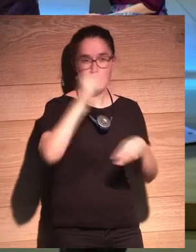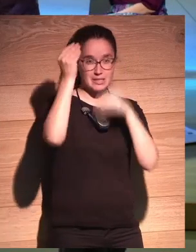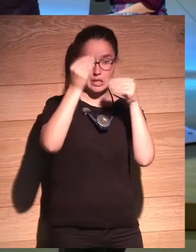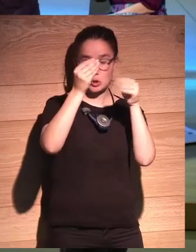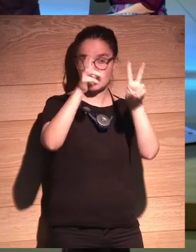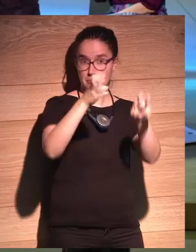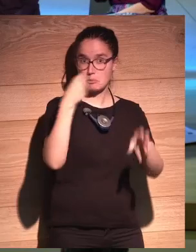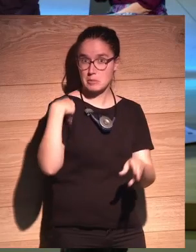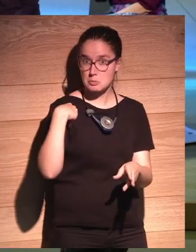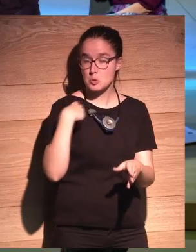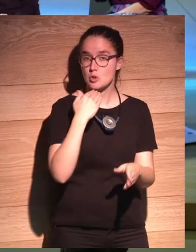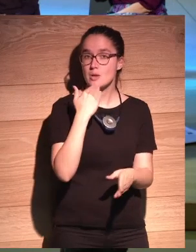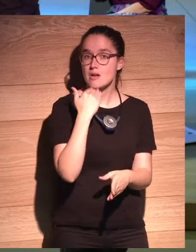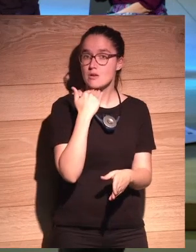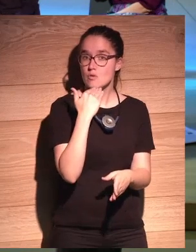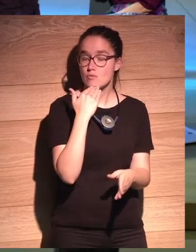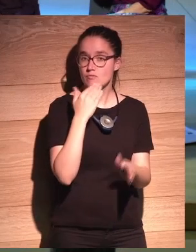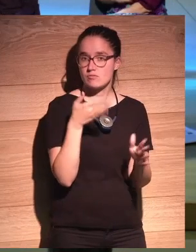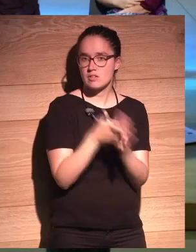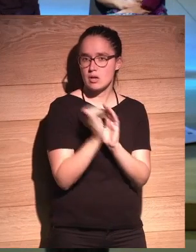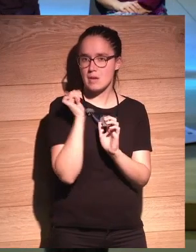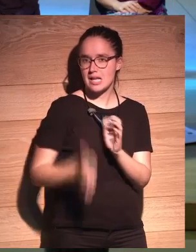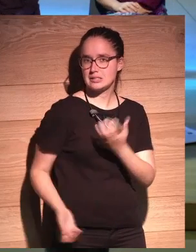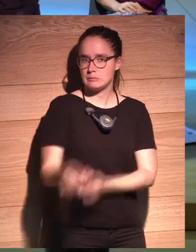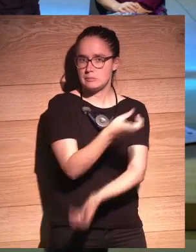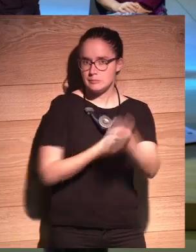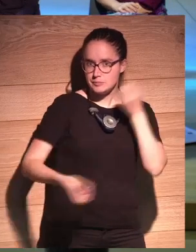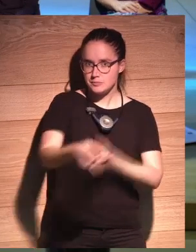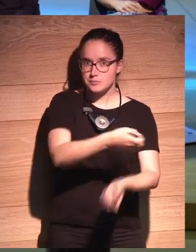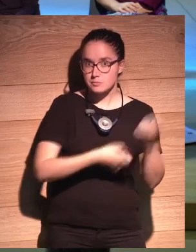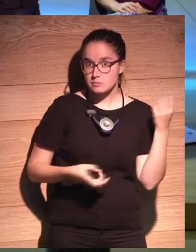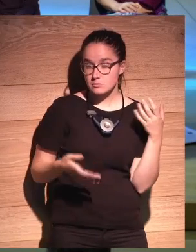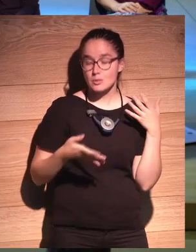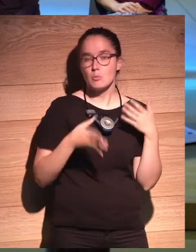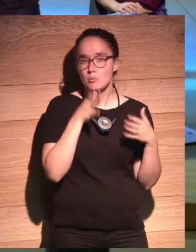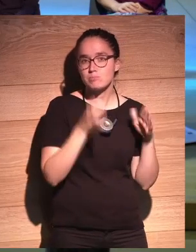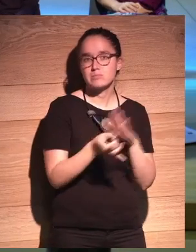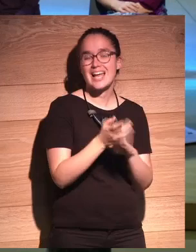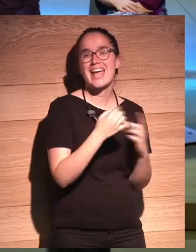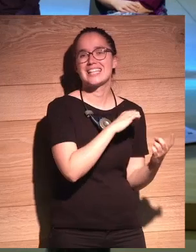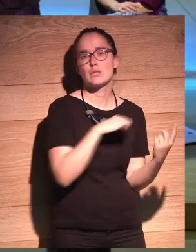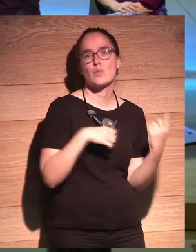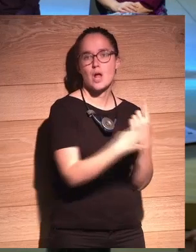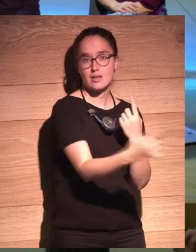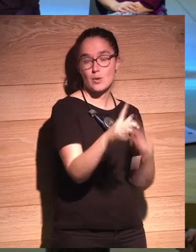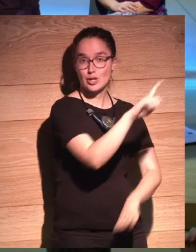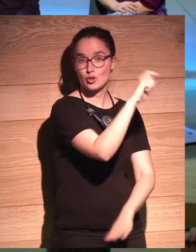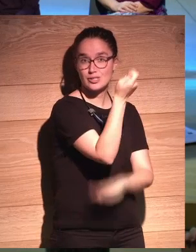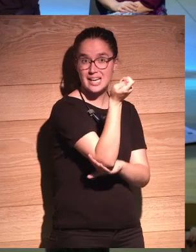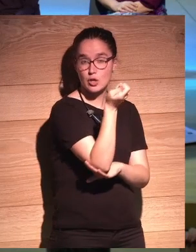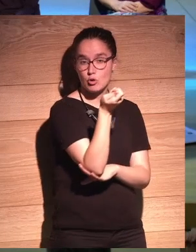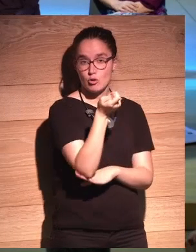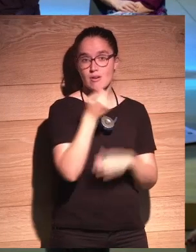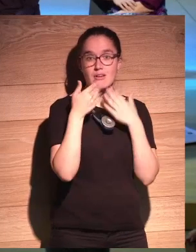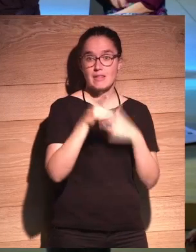people thinking around the same purpose about something. This is when we enrich yourself, when you are different people, when you're able